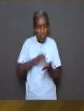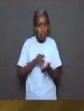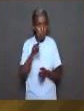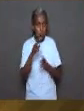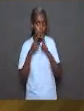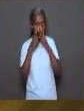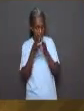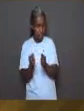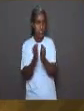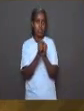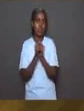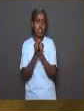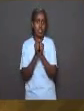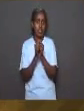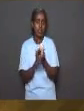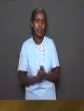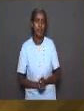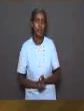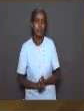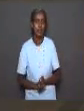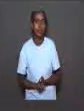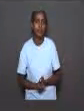us review your answers together.